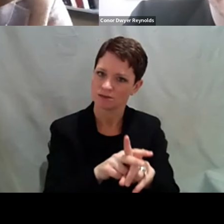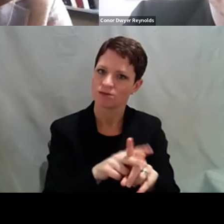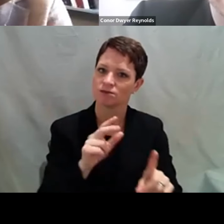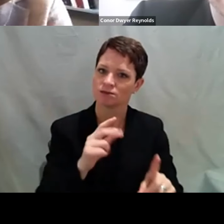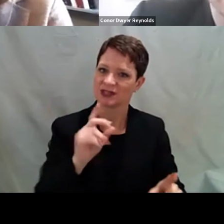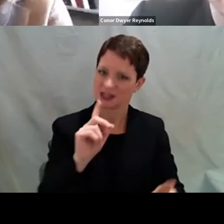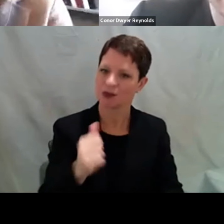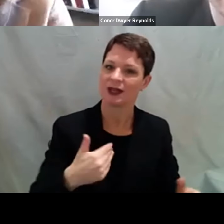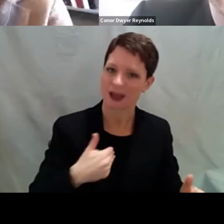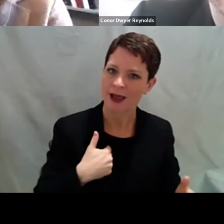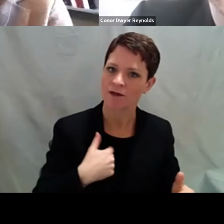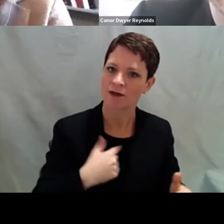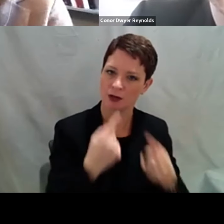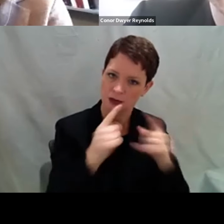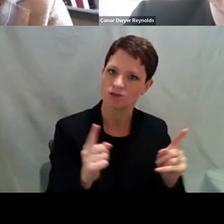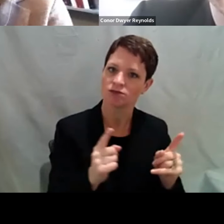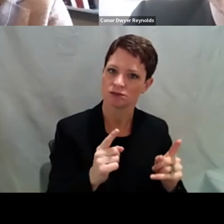hand.